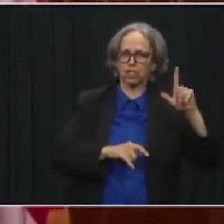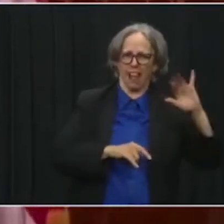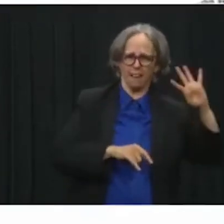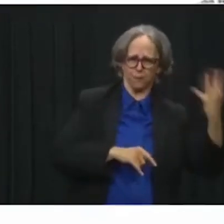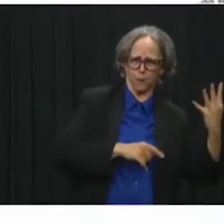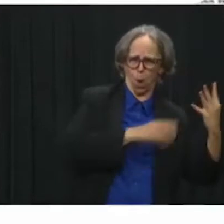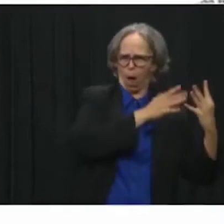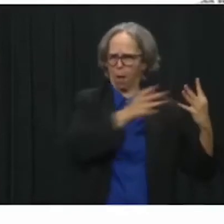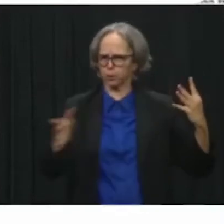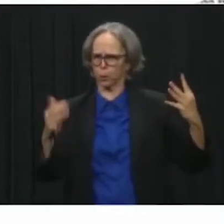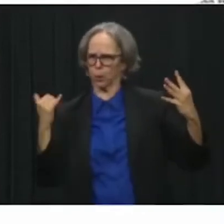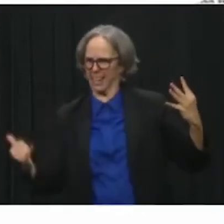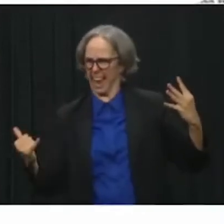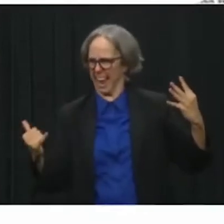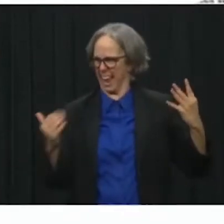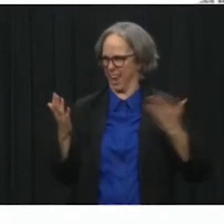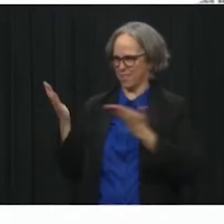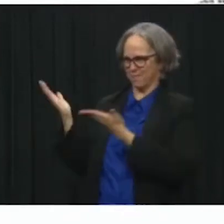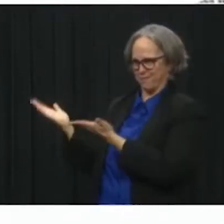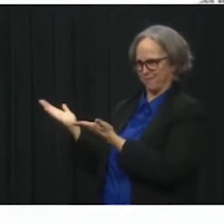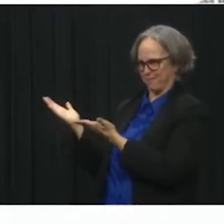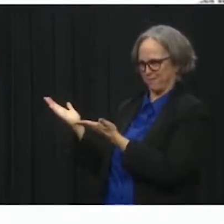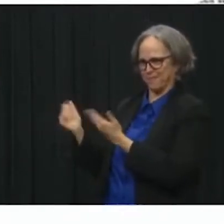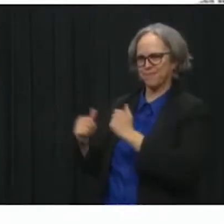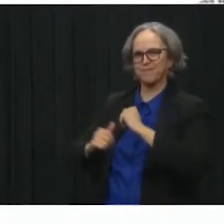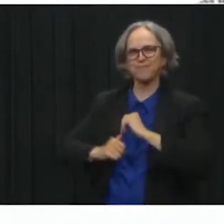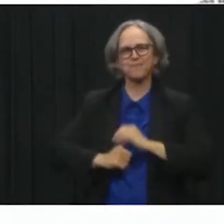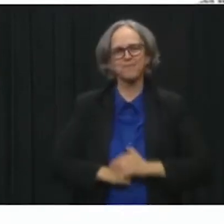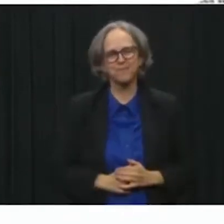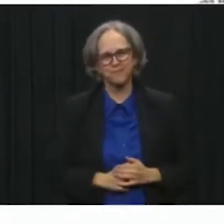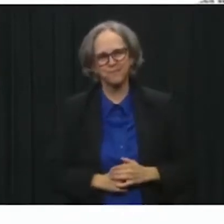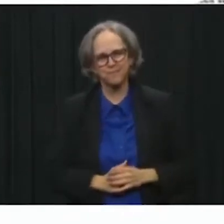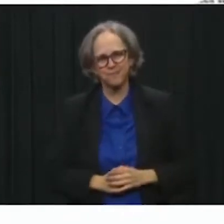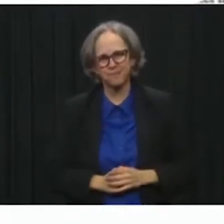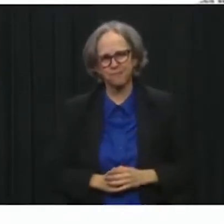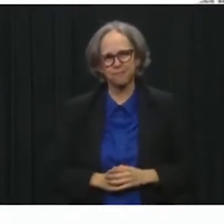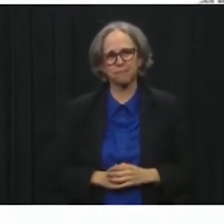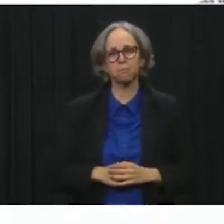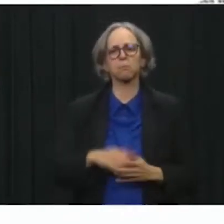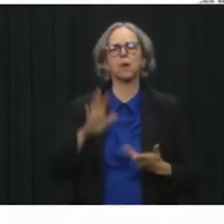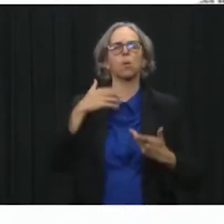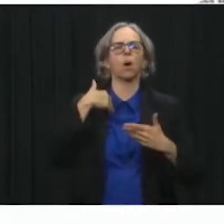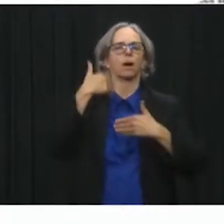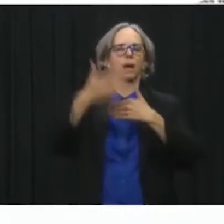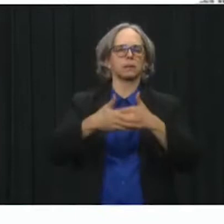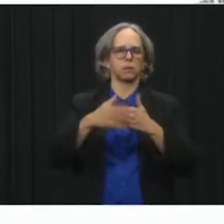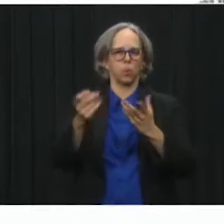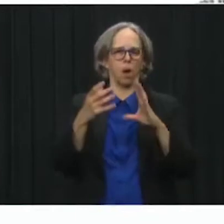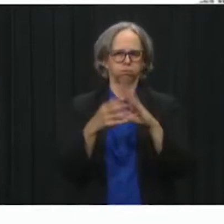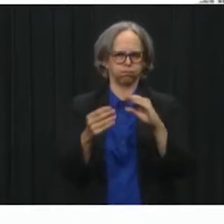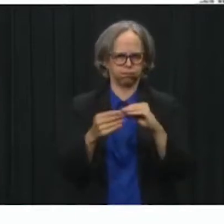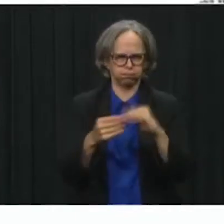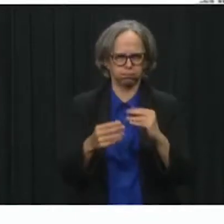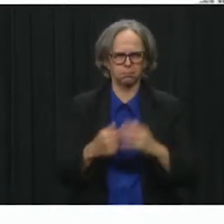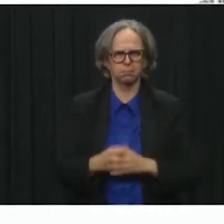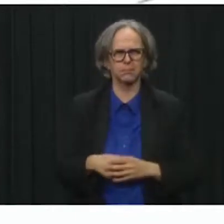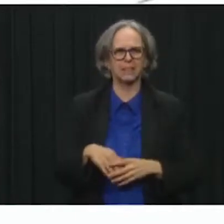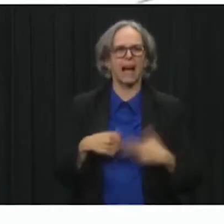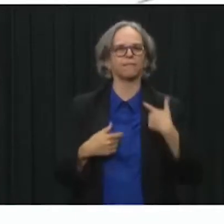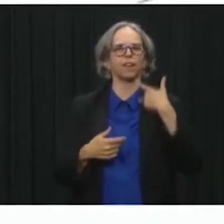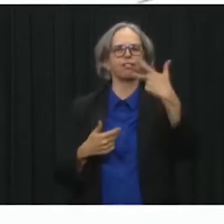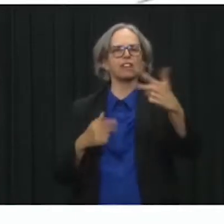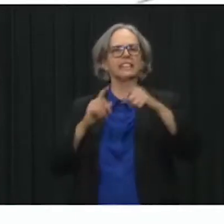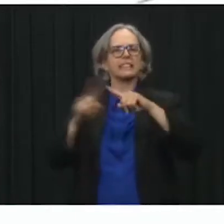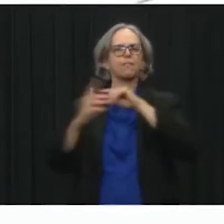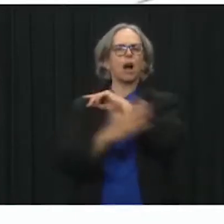statewide. Let me now go to the next chart, Eric, just to take three counties. Here you